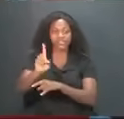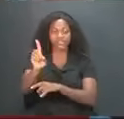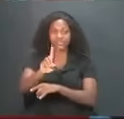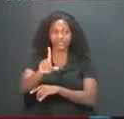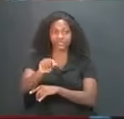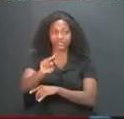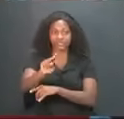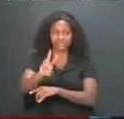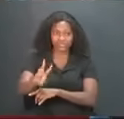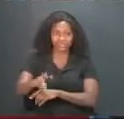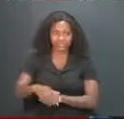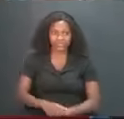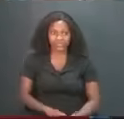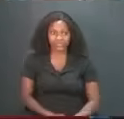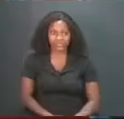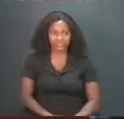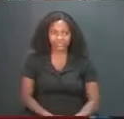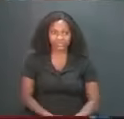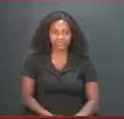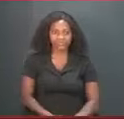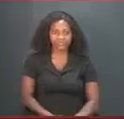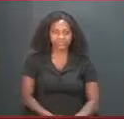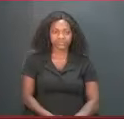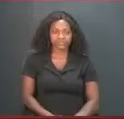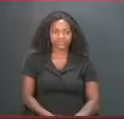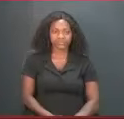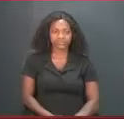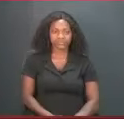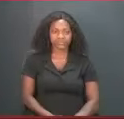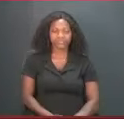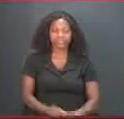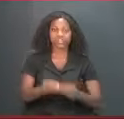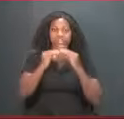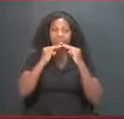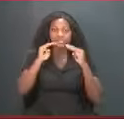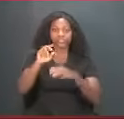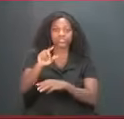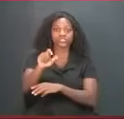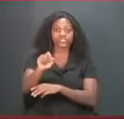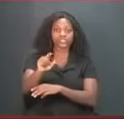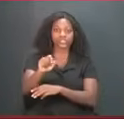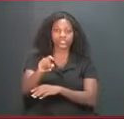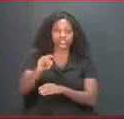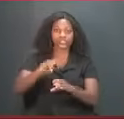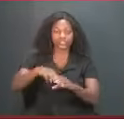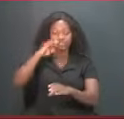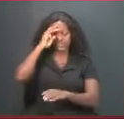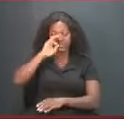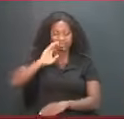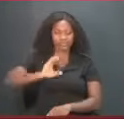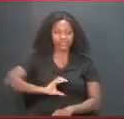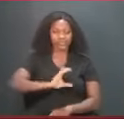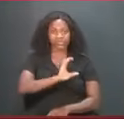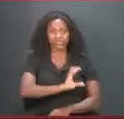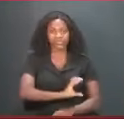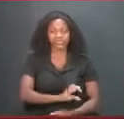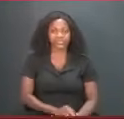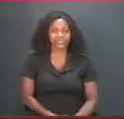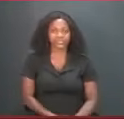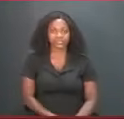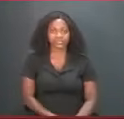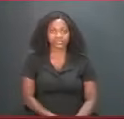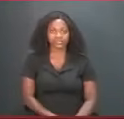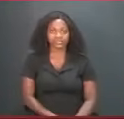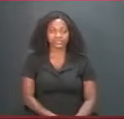Honorable members, motion 1111. Chairman of the committee. Just read this one. Just